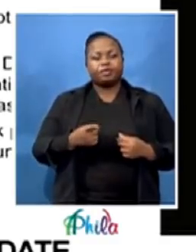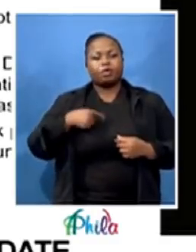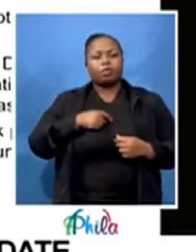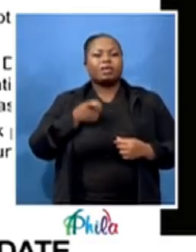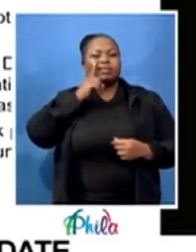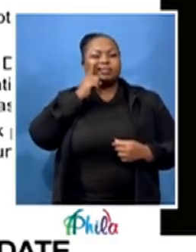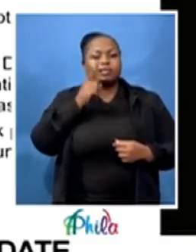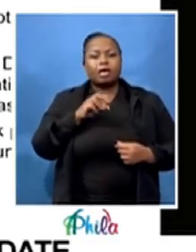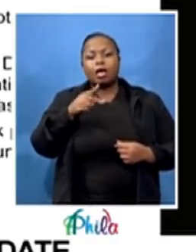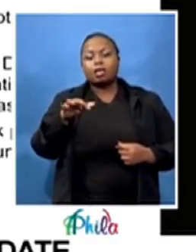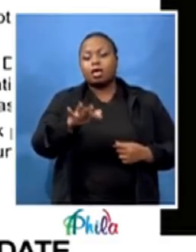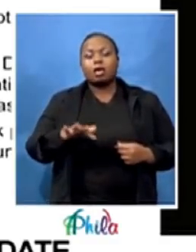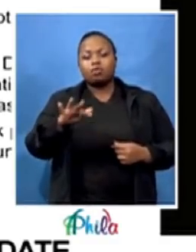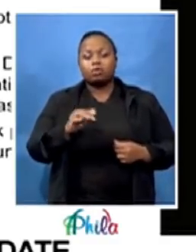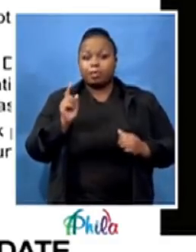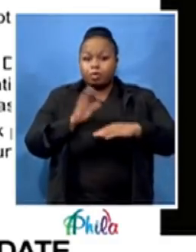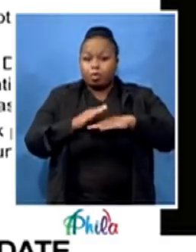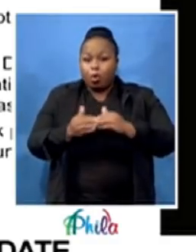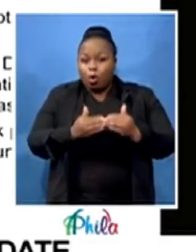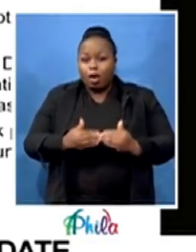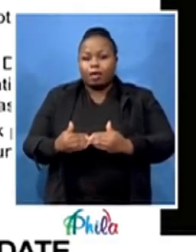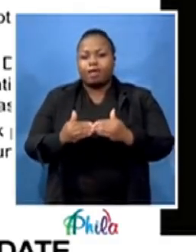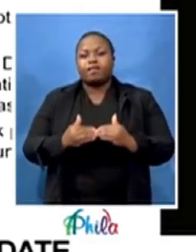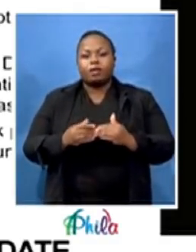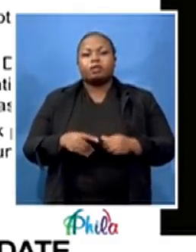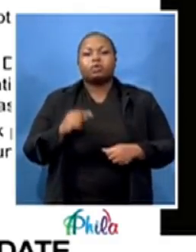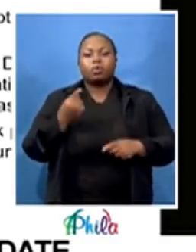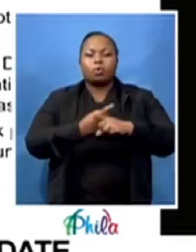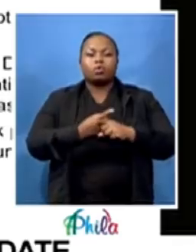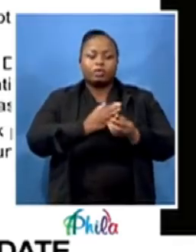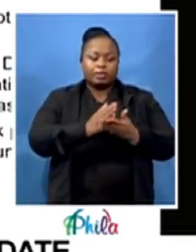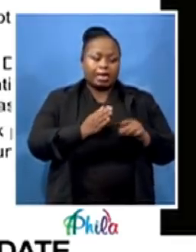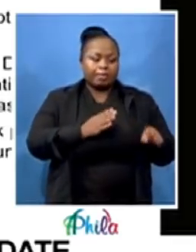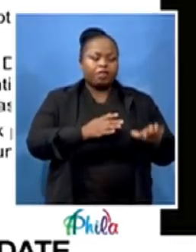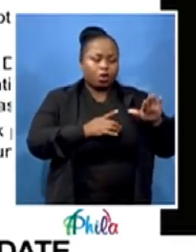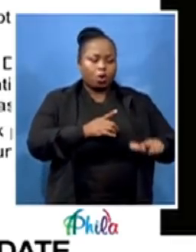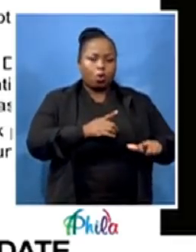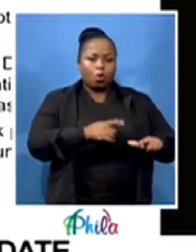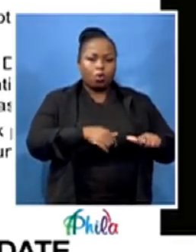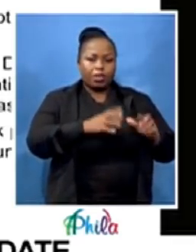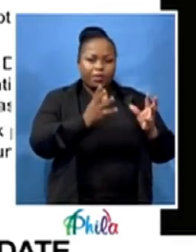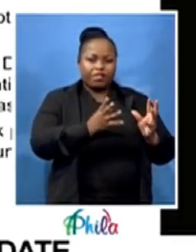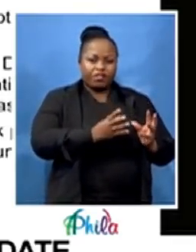are areas which we consider to be low transmission. That is, those which have got less than 5